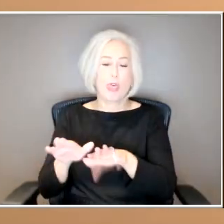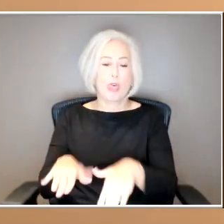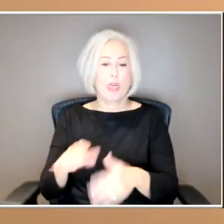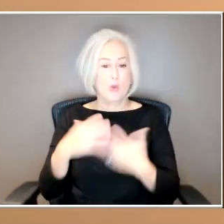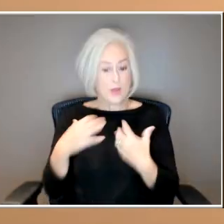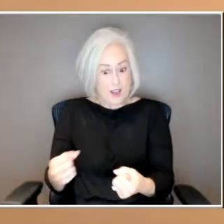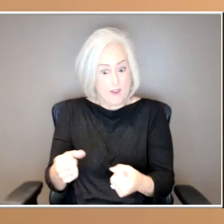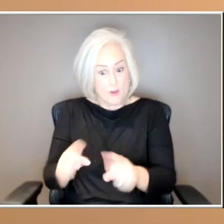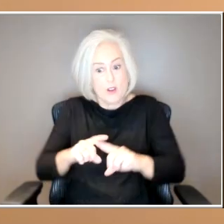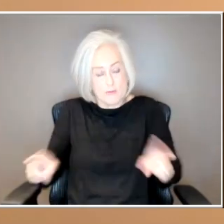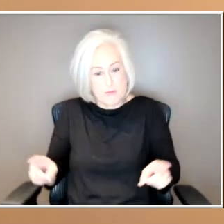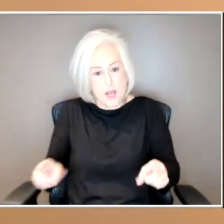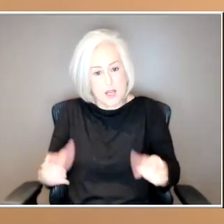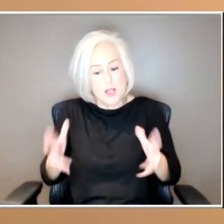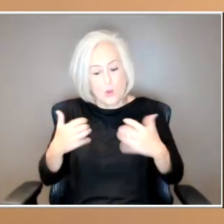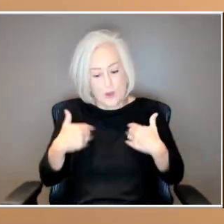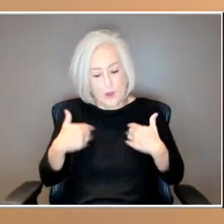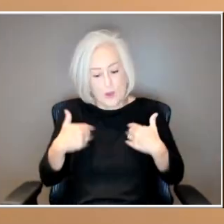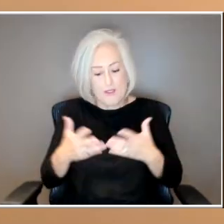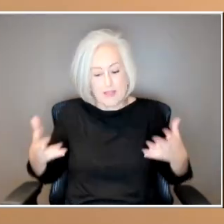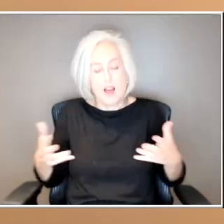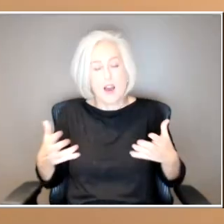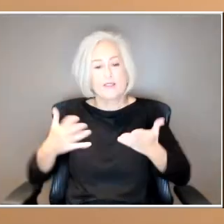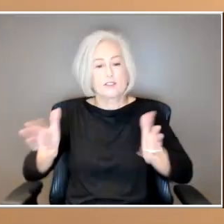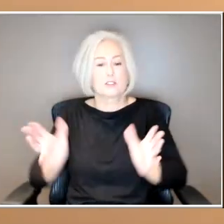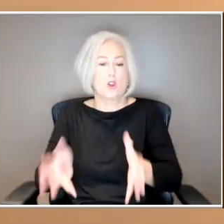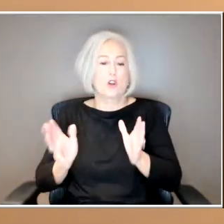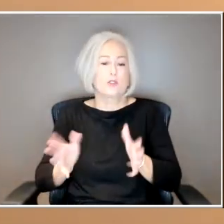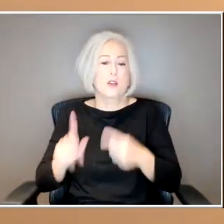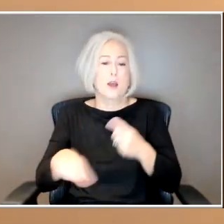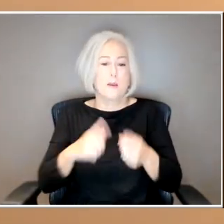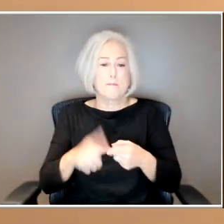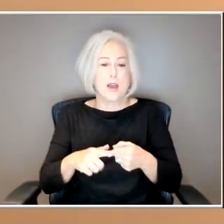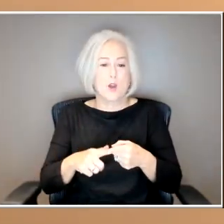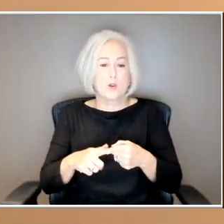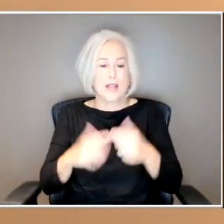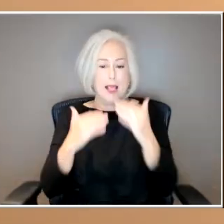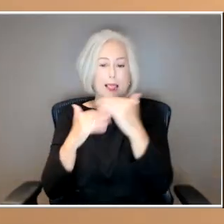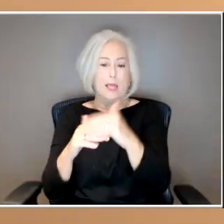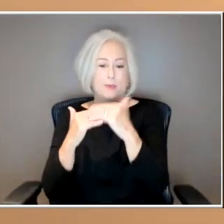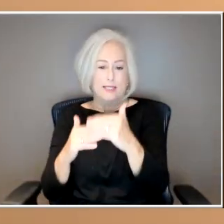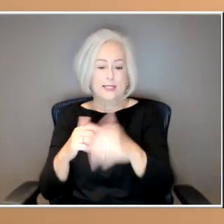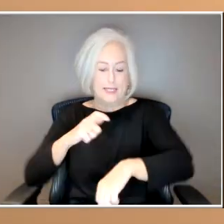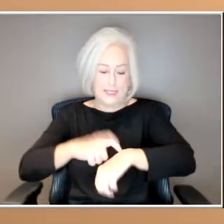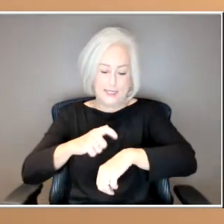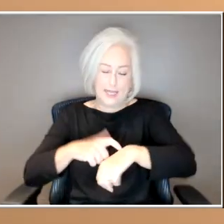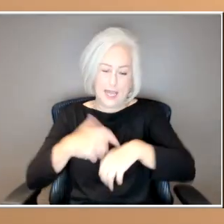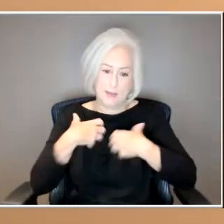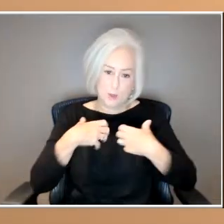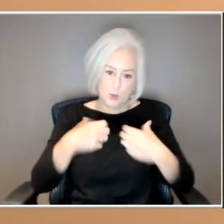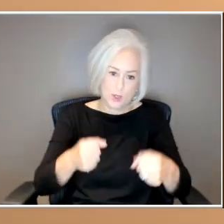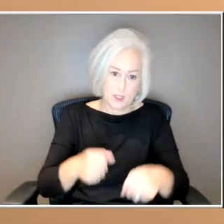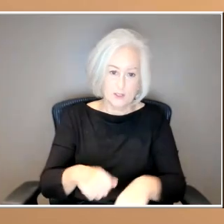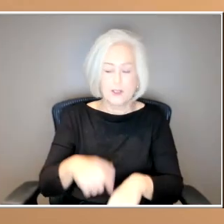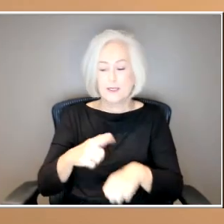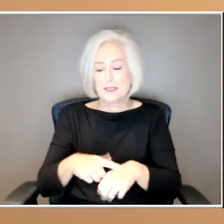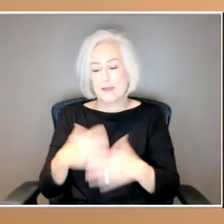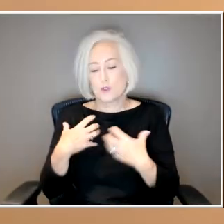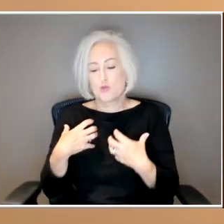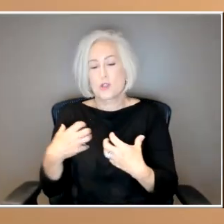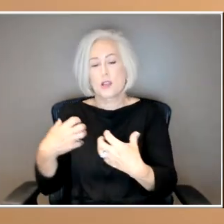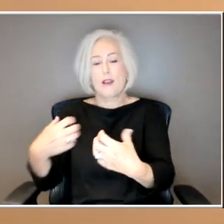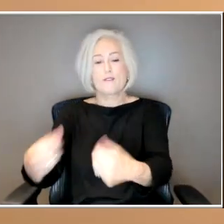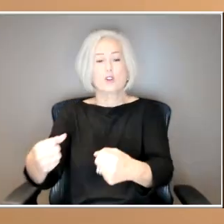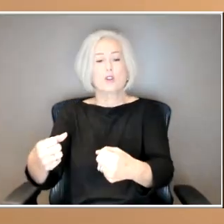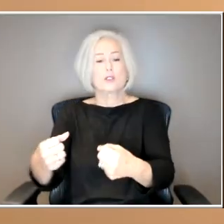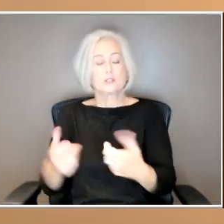but we have a lot of conversations about restrictions, allowing yourself time to heal, allowing yourself that time to recover. So, that's important that